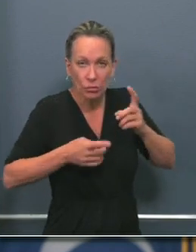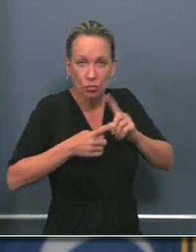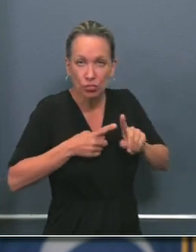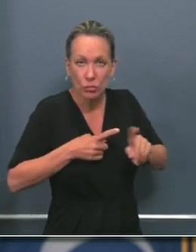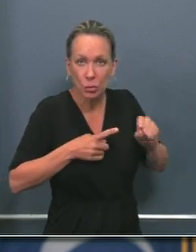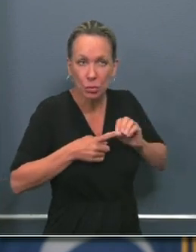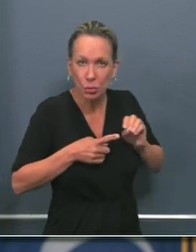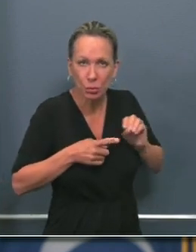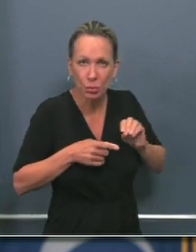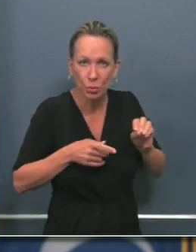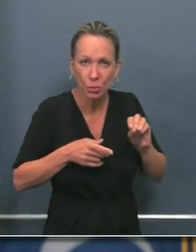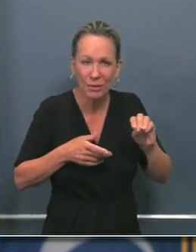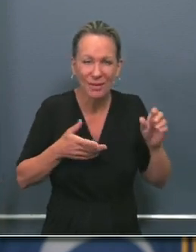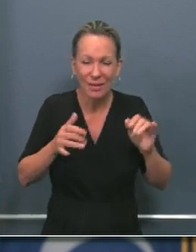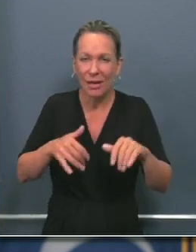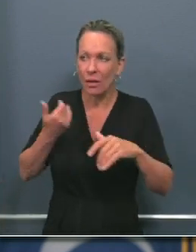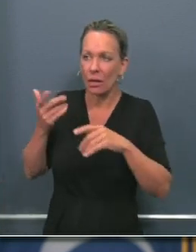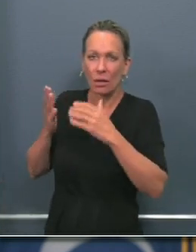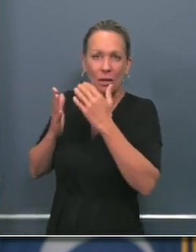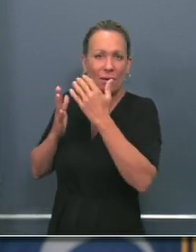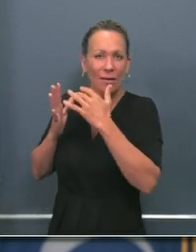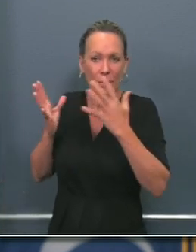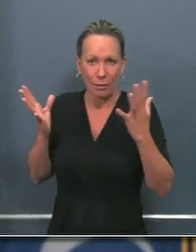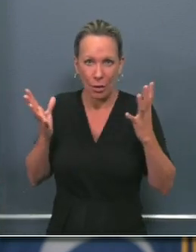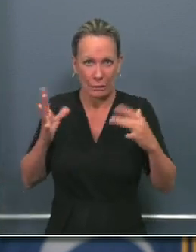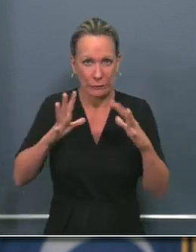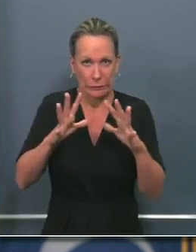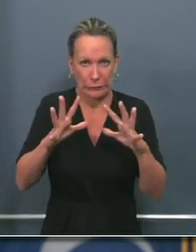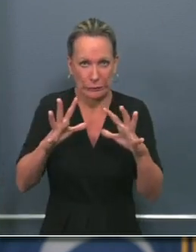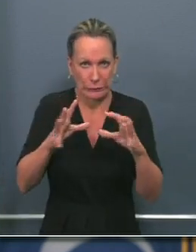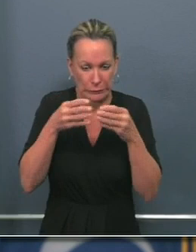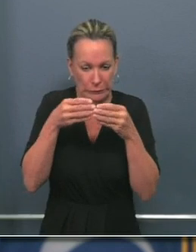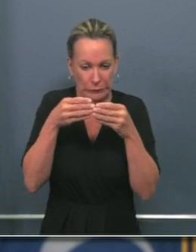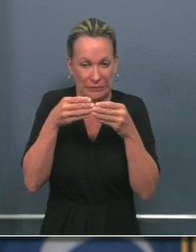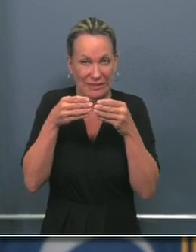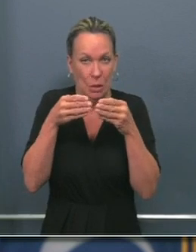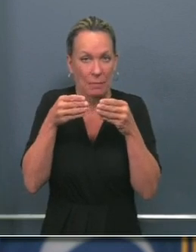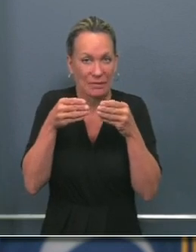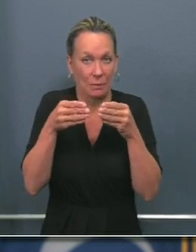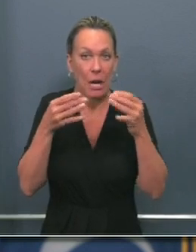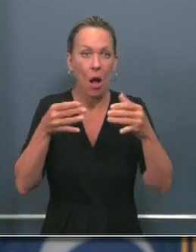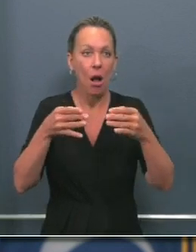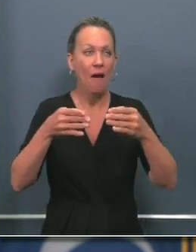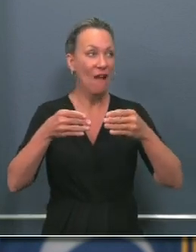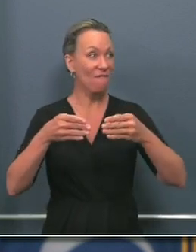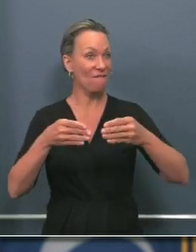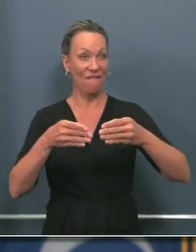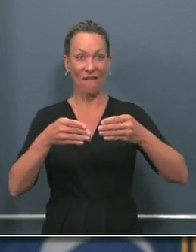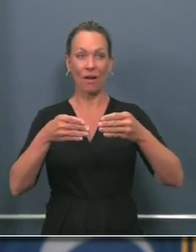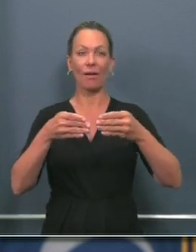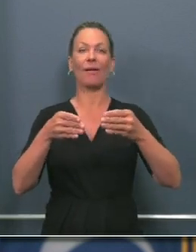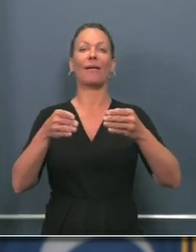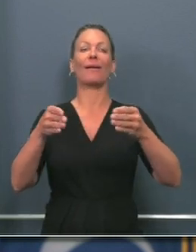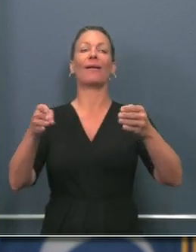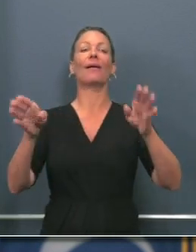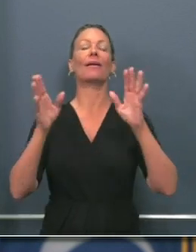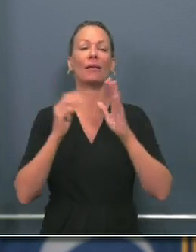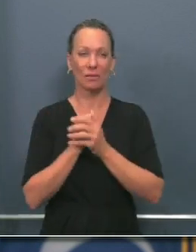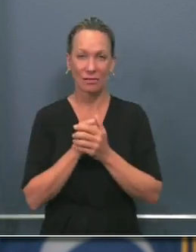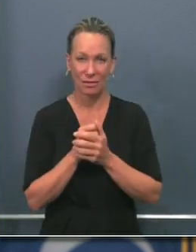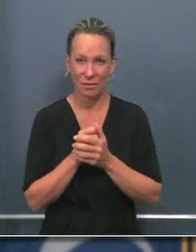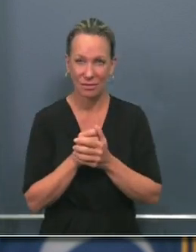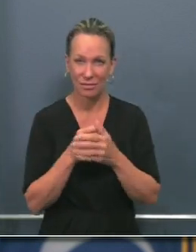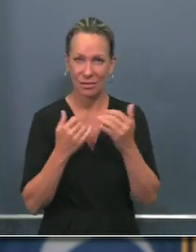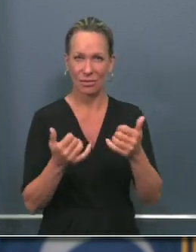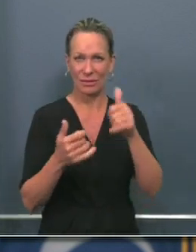I can update that. I can assure you it's well north of 10 million. Our tracing, which I neglected to reference a